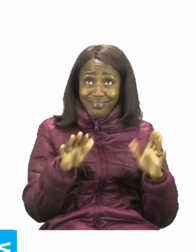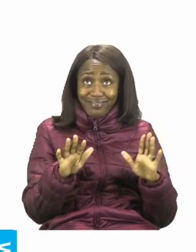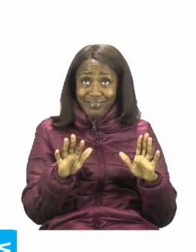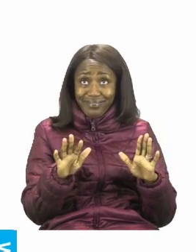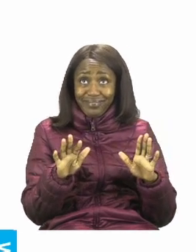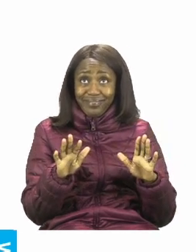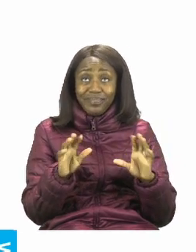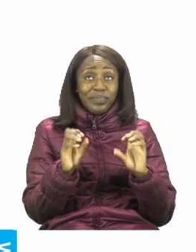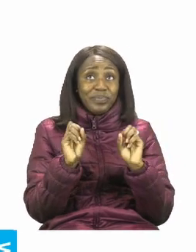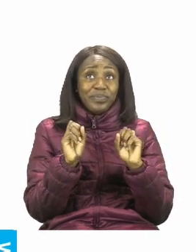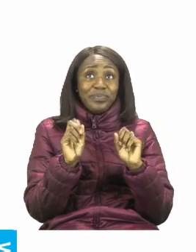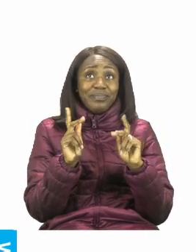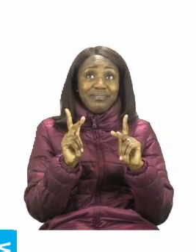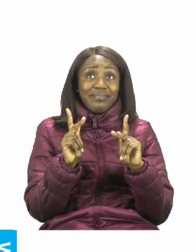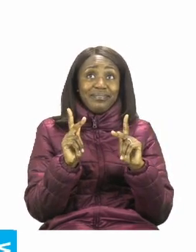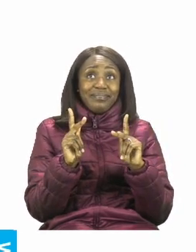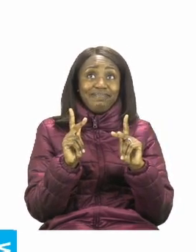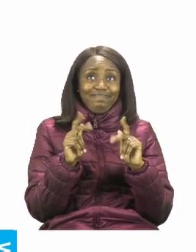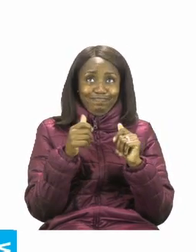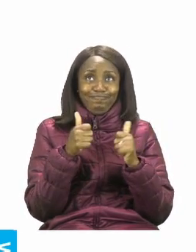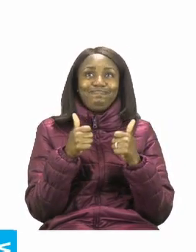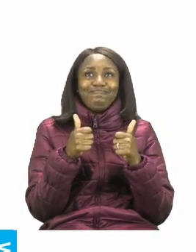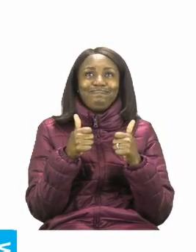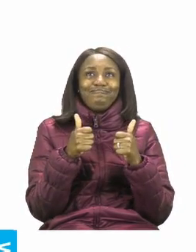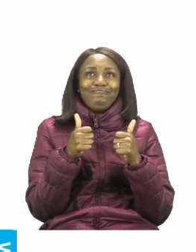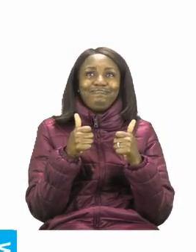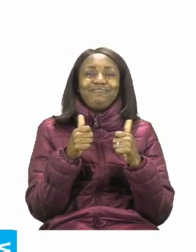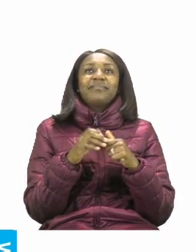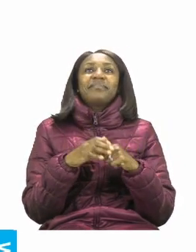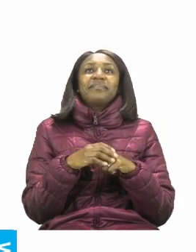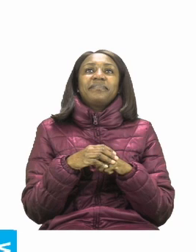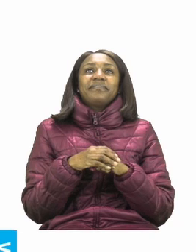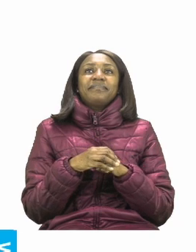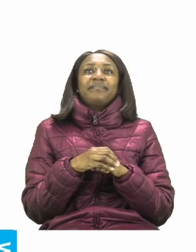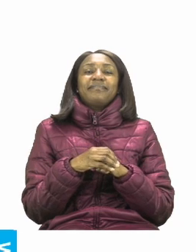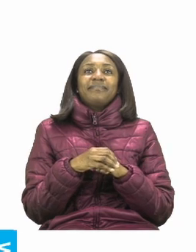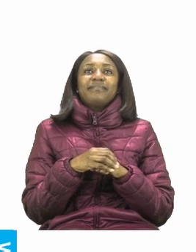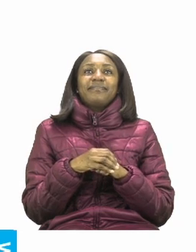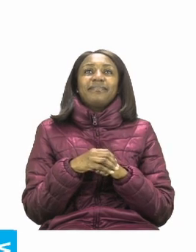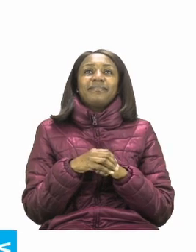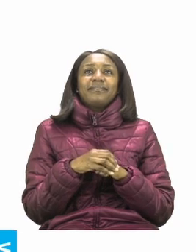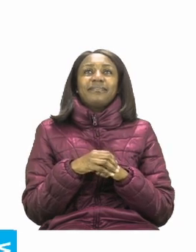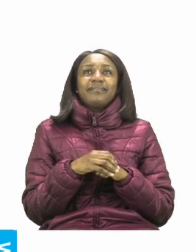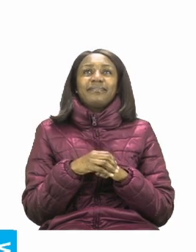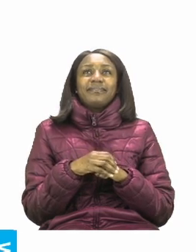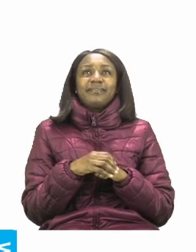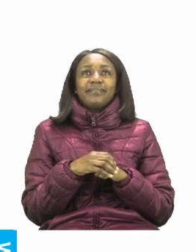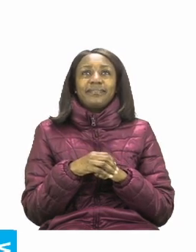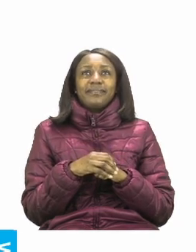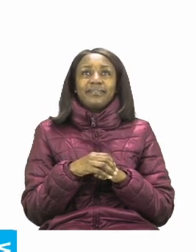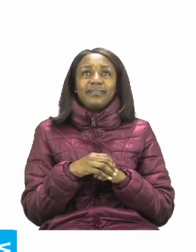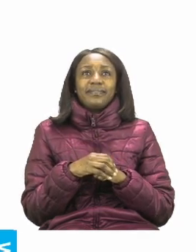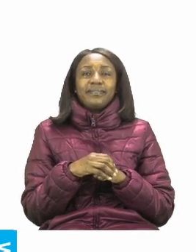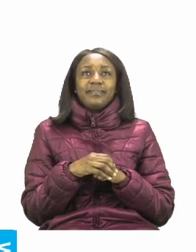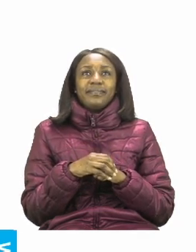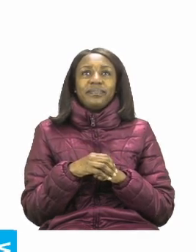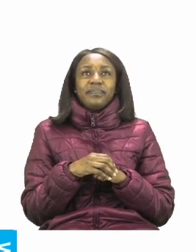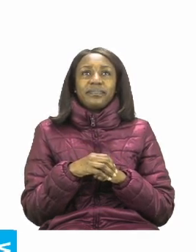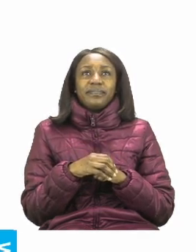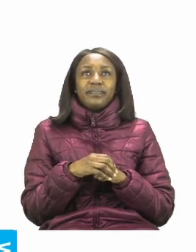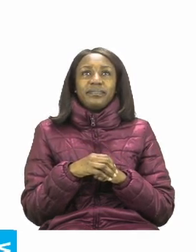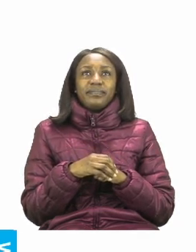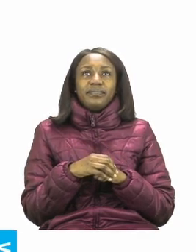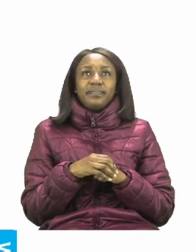which words we found already, and then you have to look for all the other words on